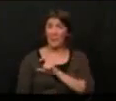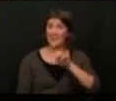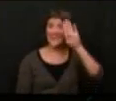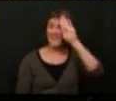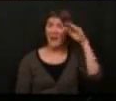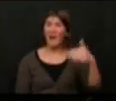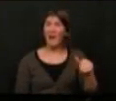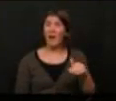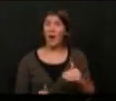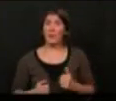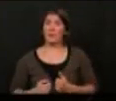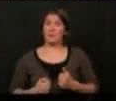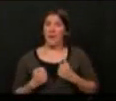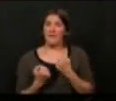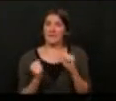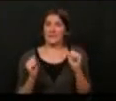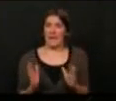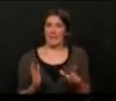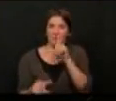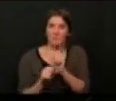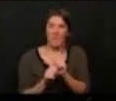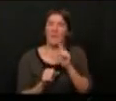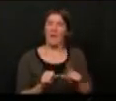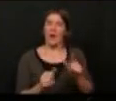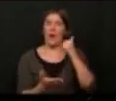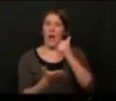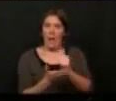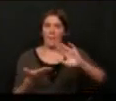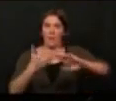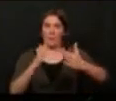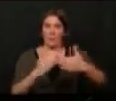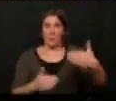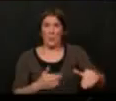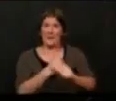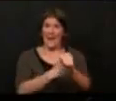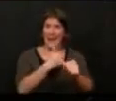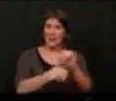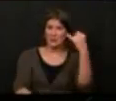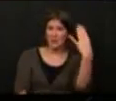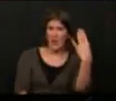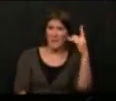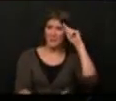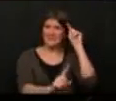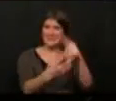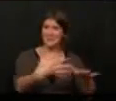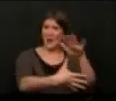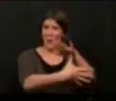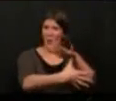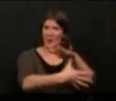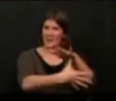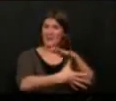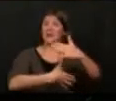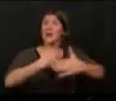out fires and deal with danger. And so I think we're going to find our way.